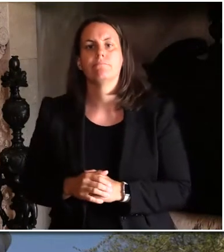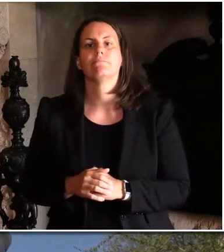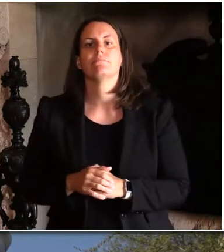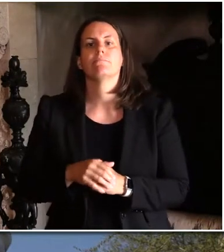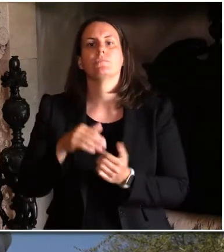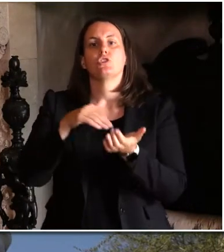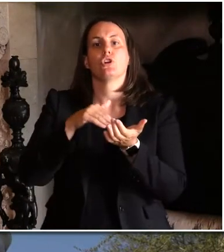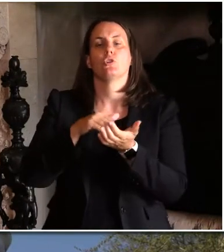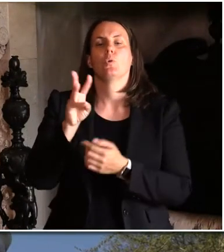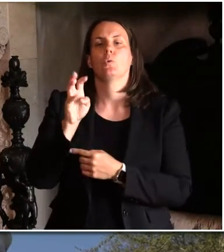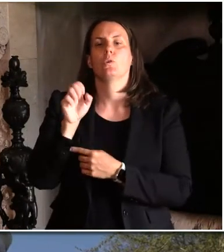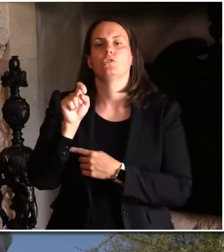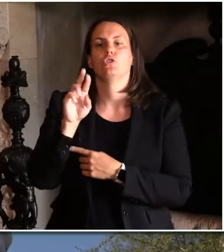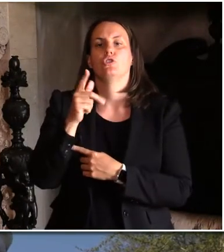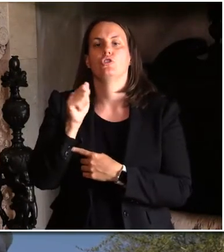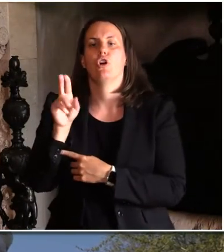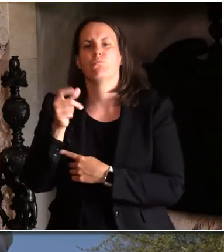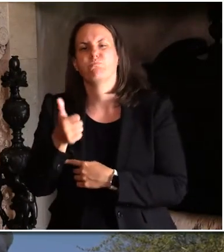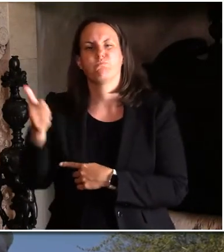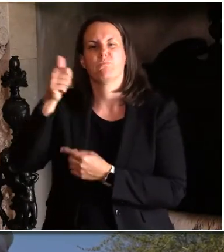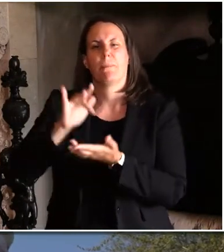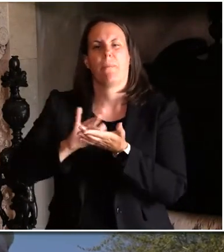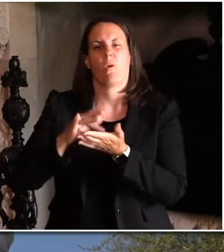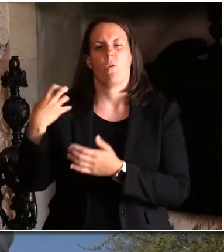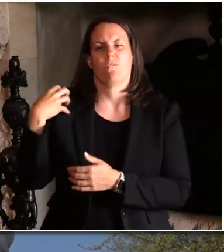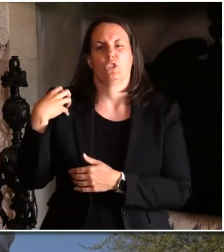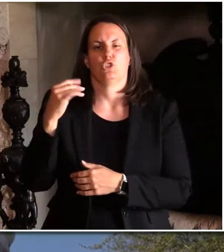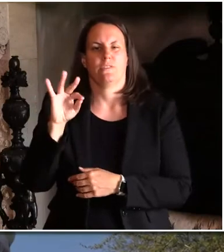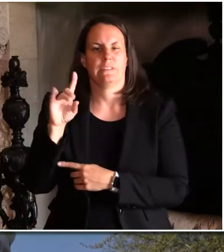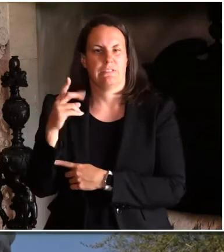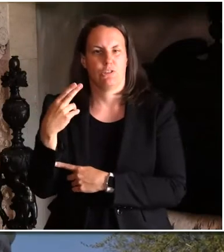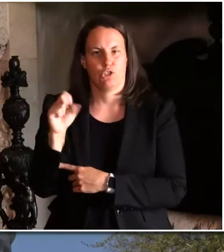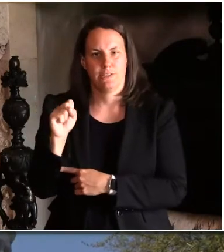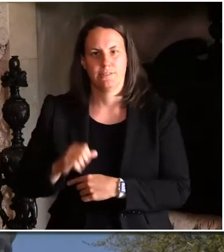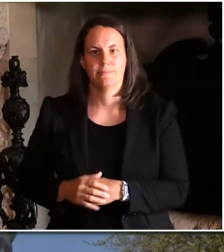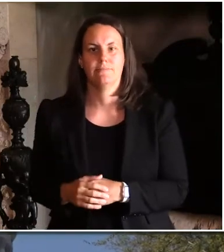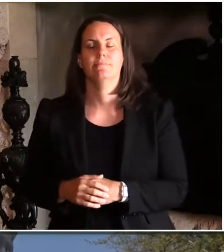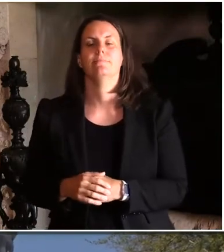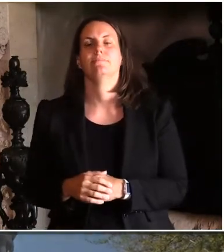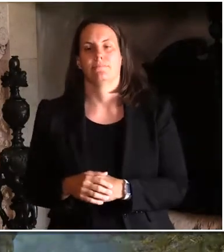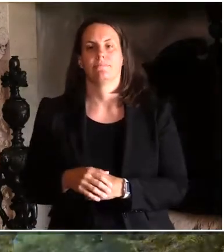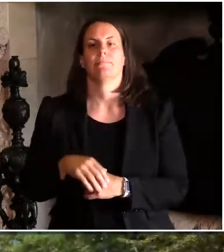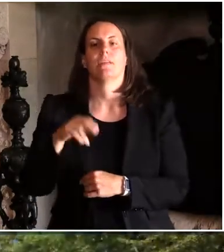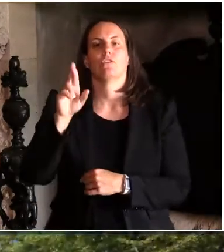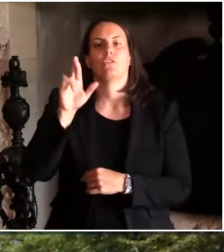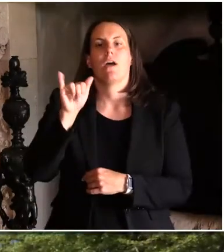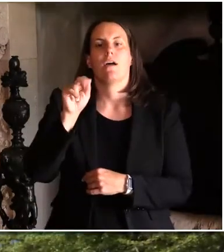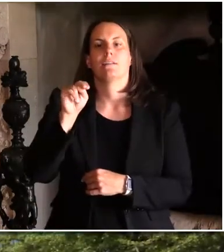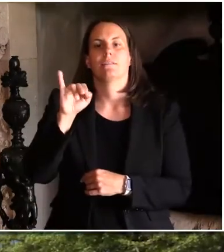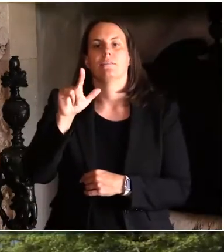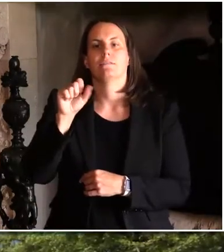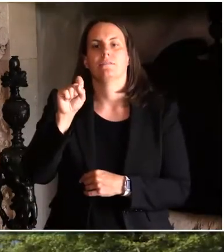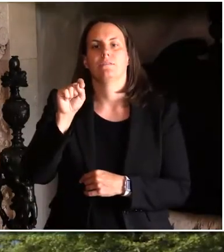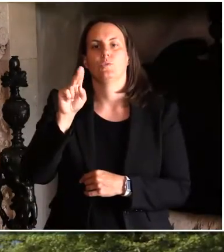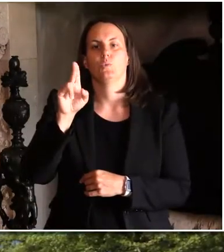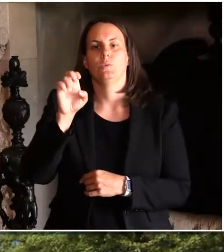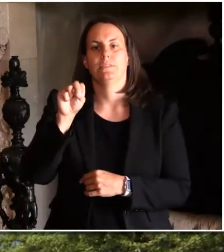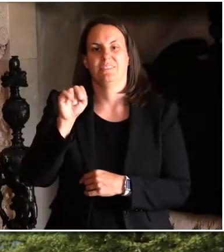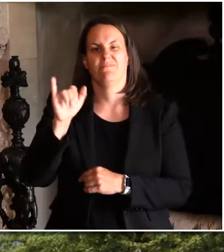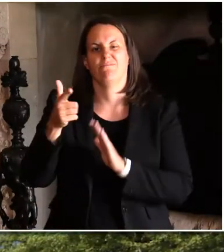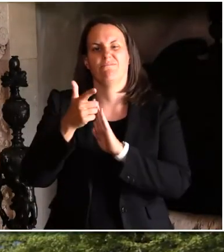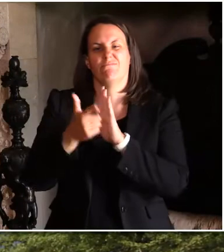Chief Medical Officer with the DHS Bureau of Communicable Diseases, and Ryan Nilsestun, the Chief Legal Counsel for the Governor's Office. We'll begin the